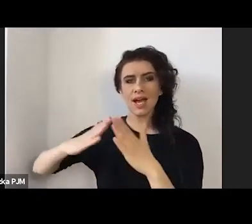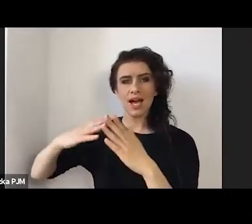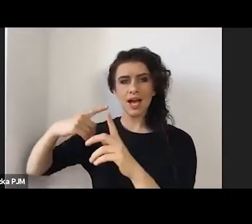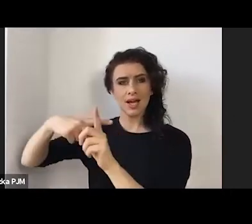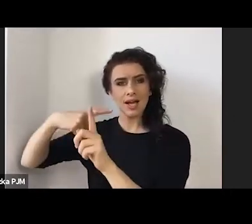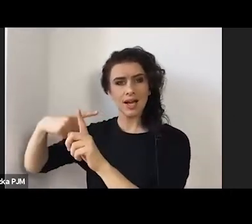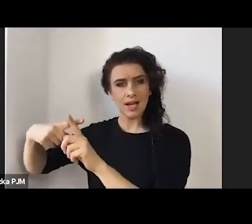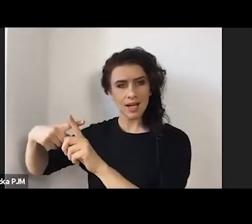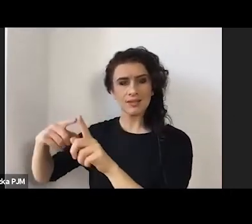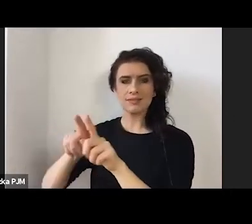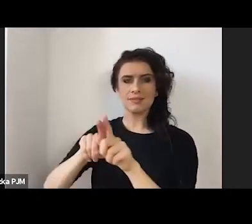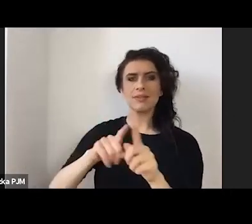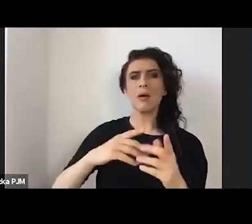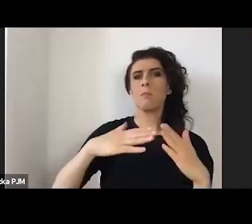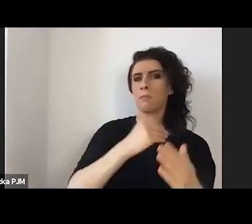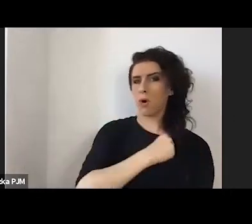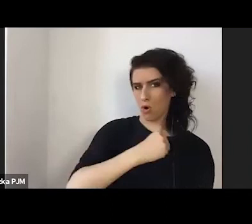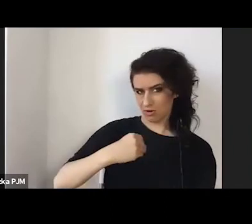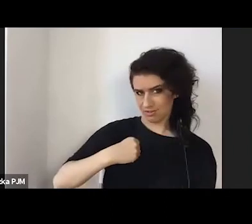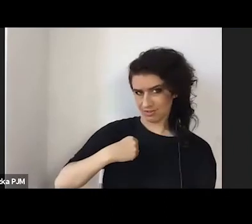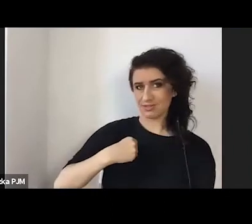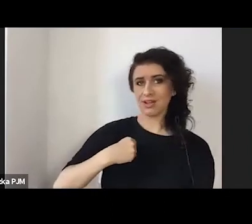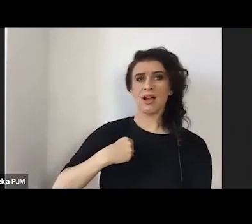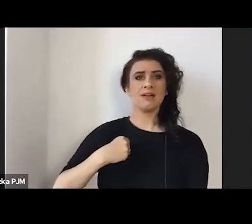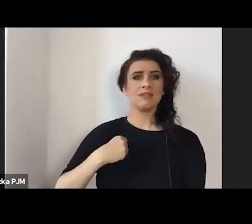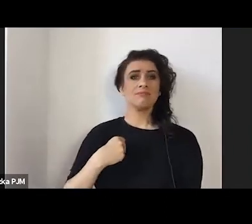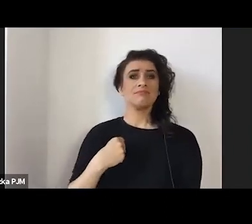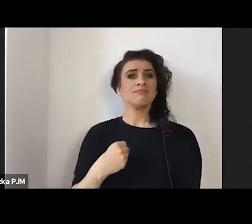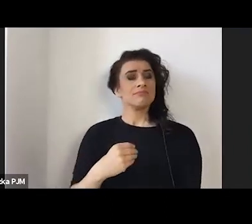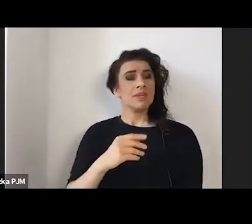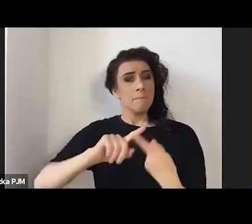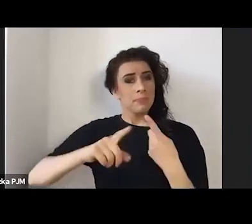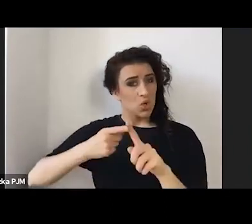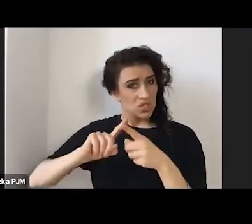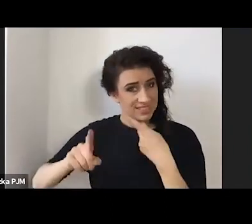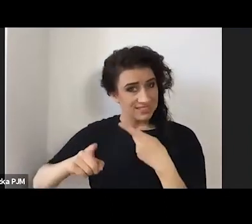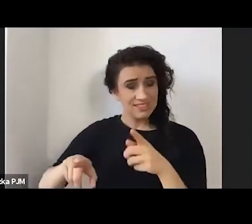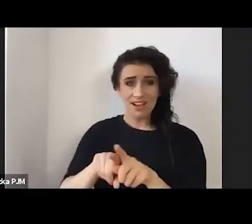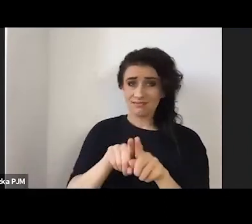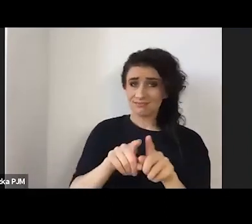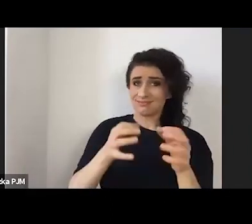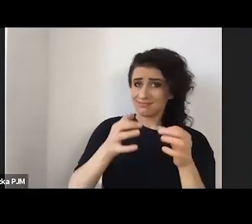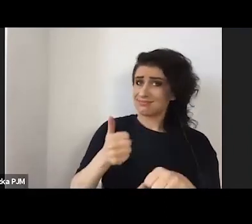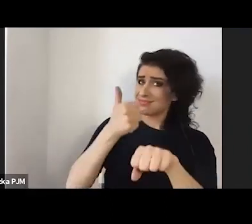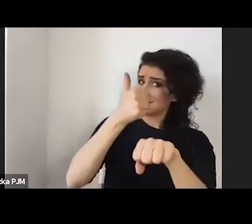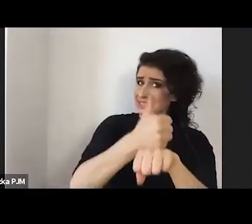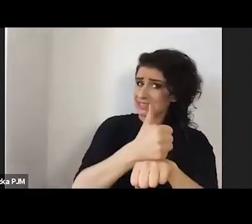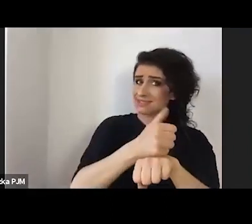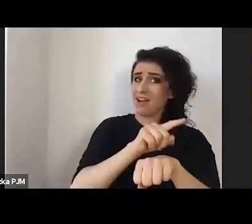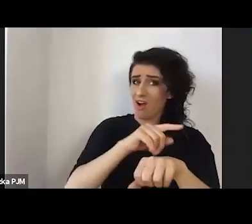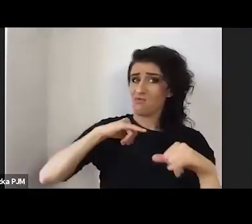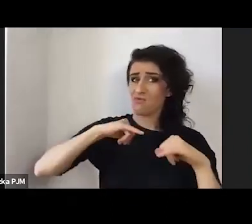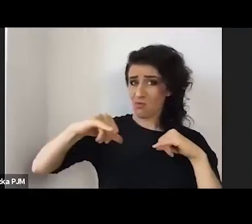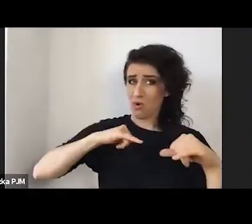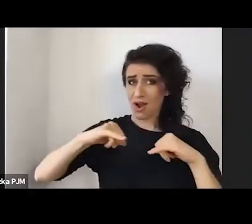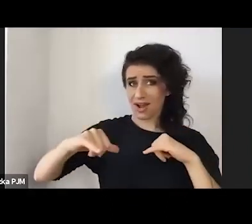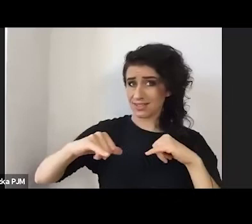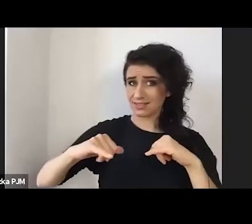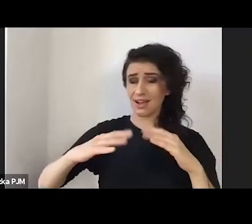conservative politicians working. I know in Bolivia that there is a culture of macho, right?